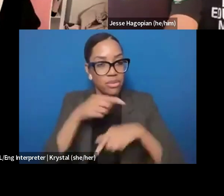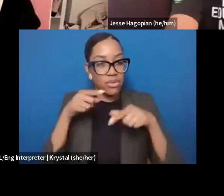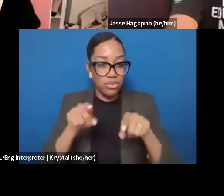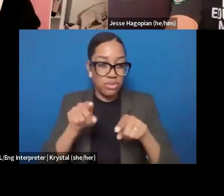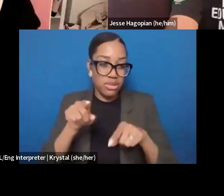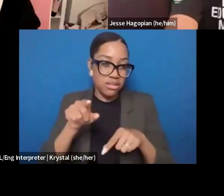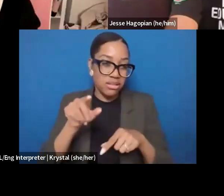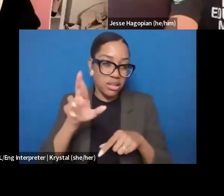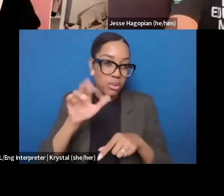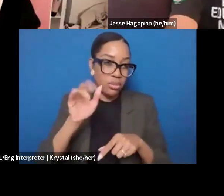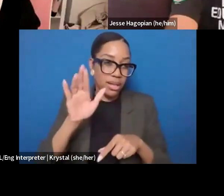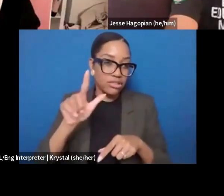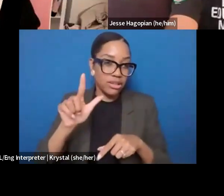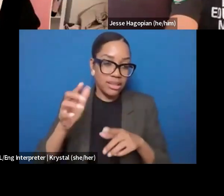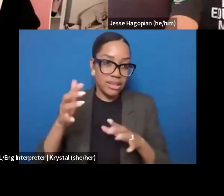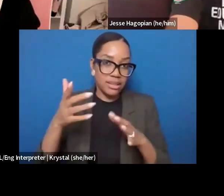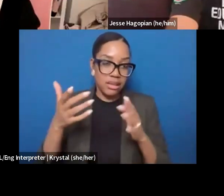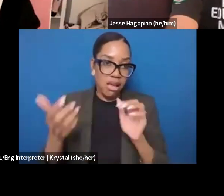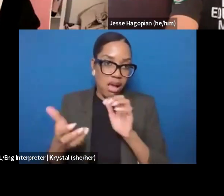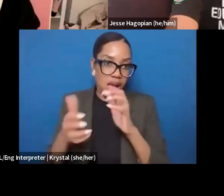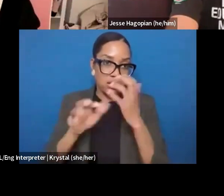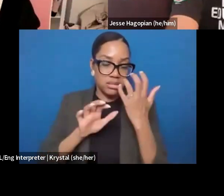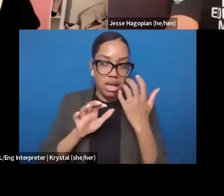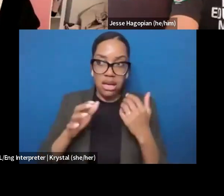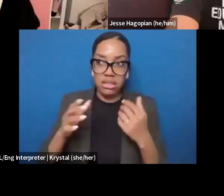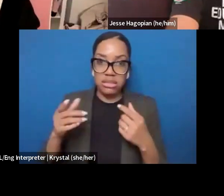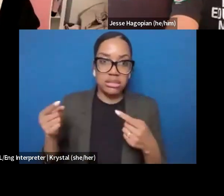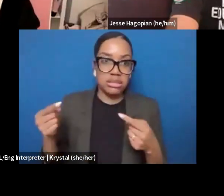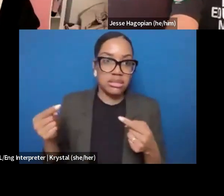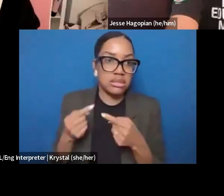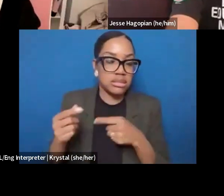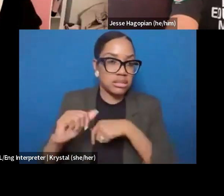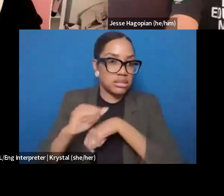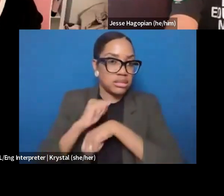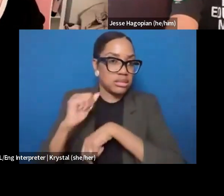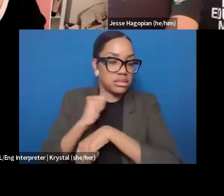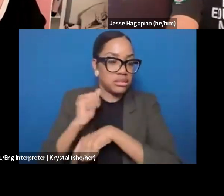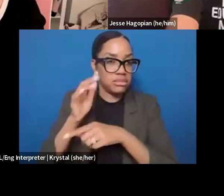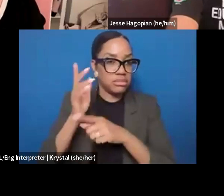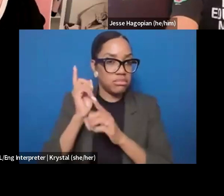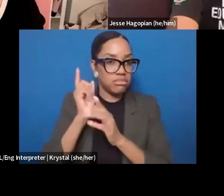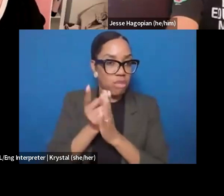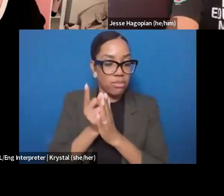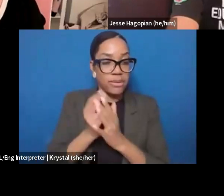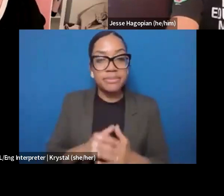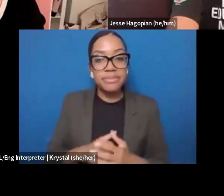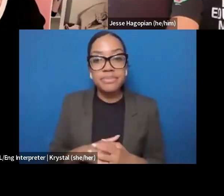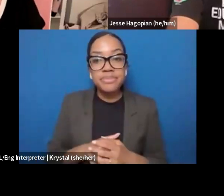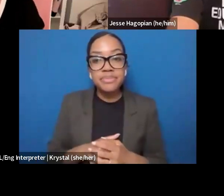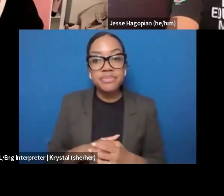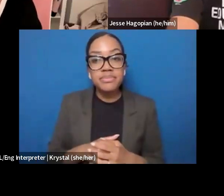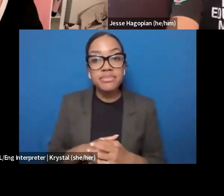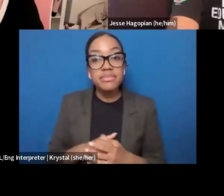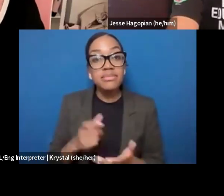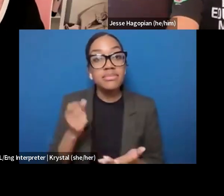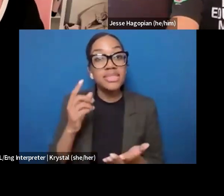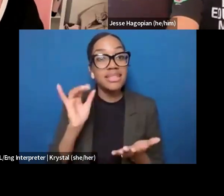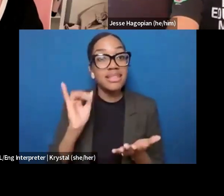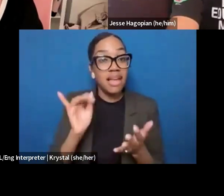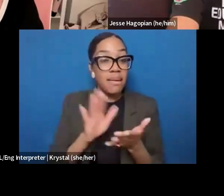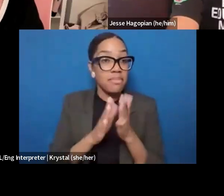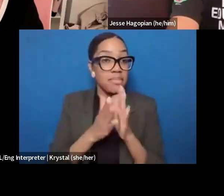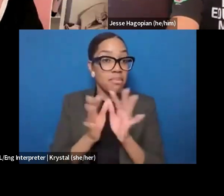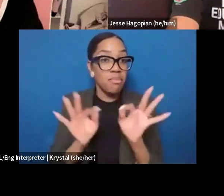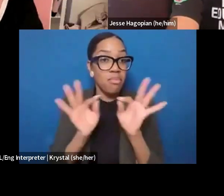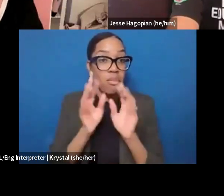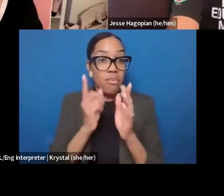of, Jim Crow Louisiana, when we're thinking about this particular story with Tessie McGee and her students. That became a really important moment for